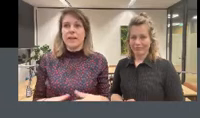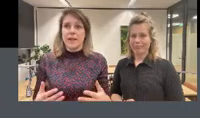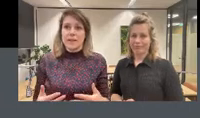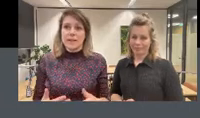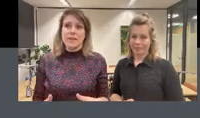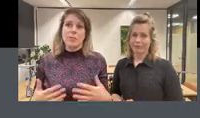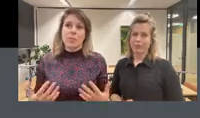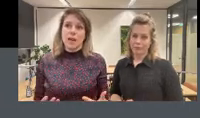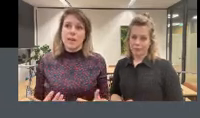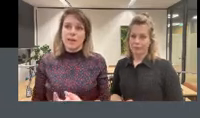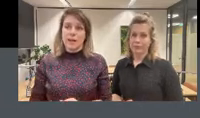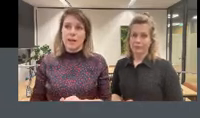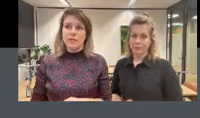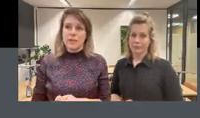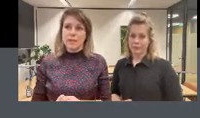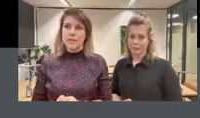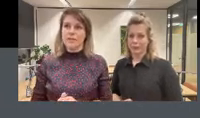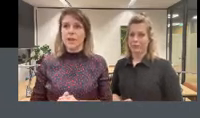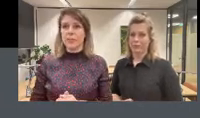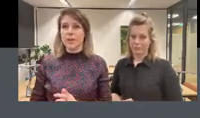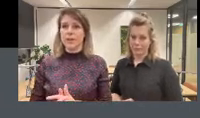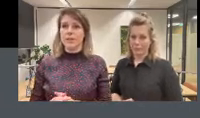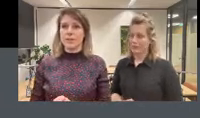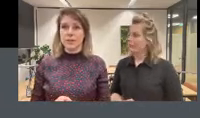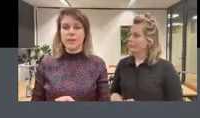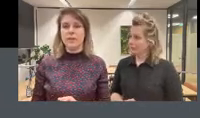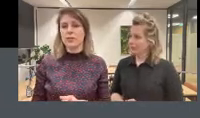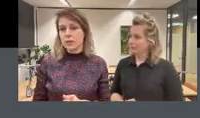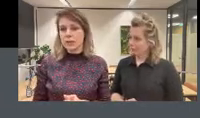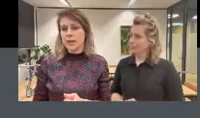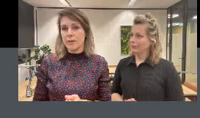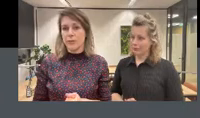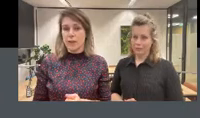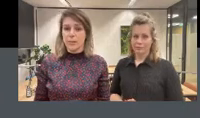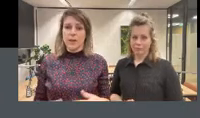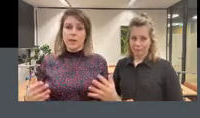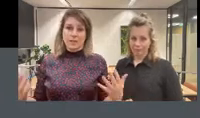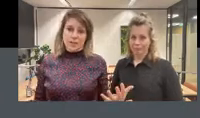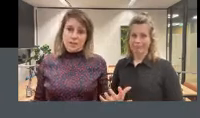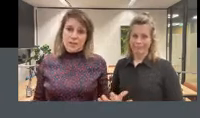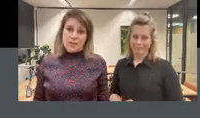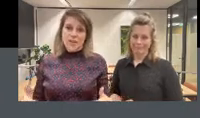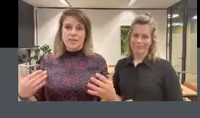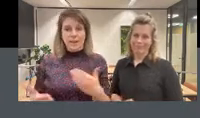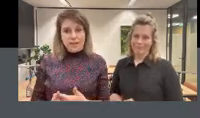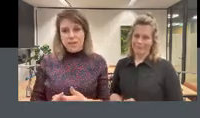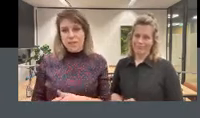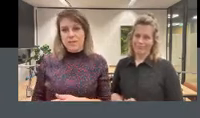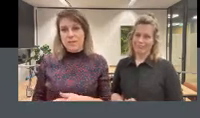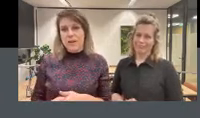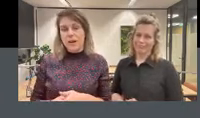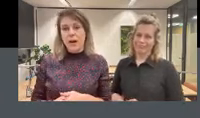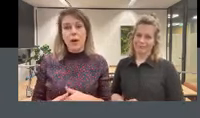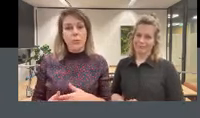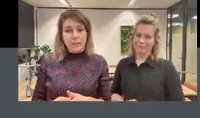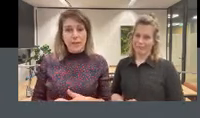intensified. That is, applying a higher frequency of therapy sessions within a shorter time frame, such as 10